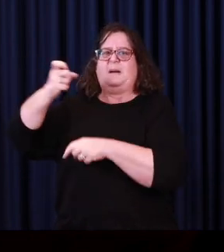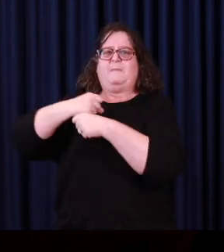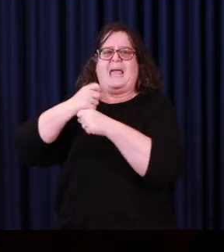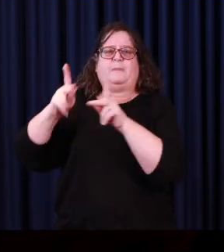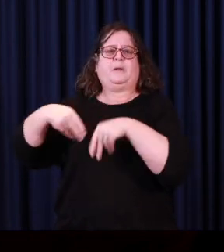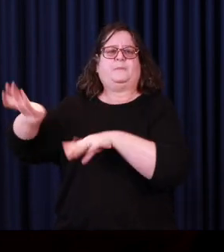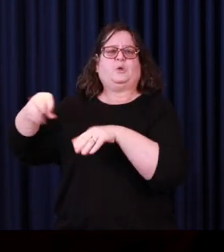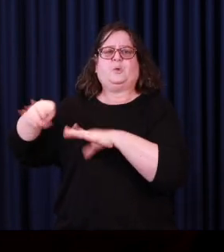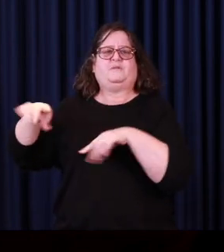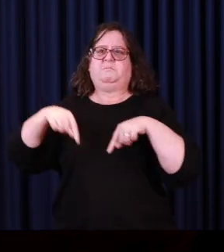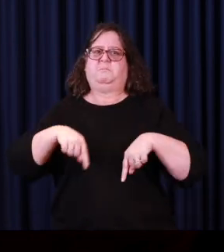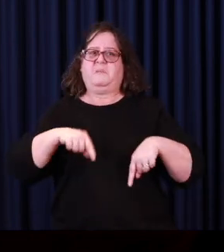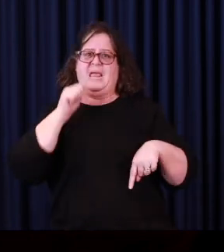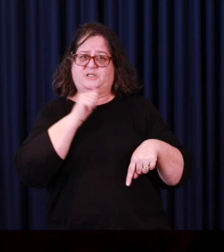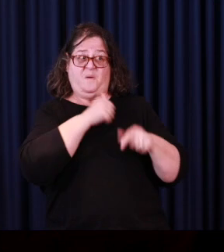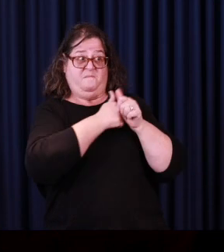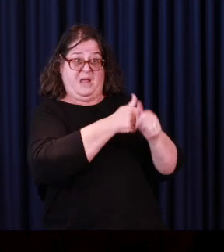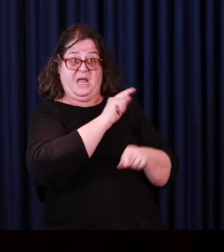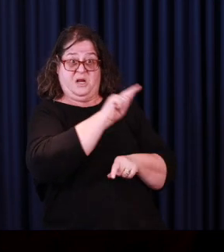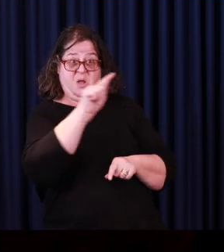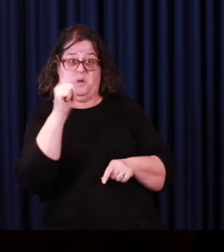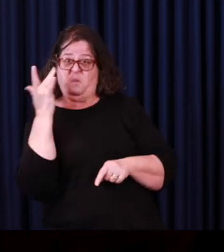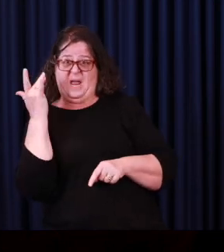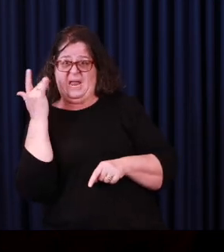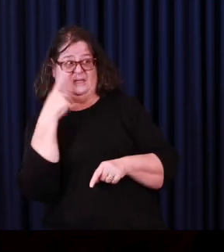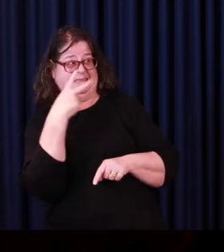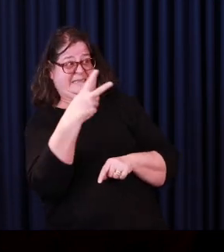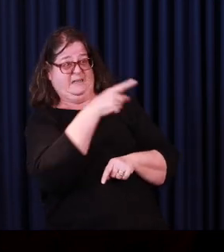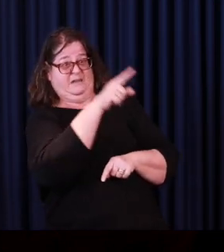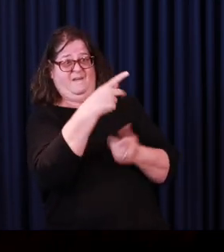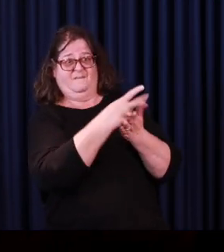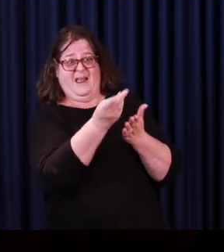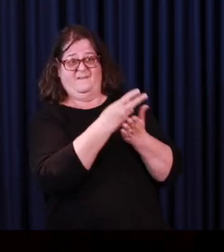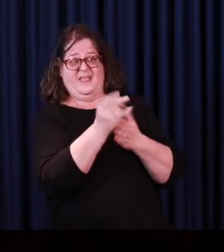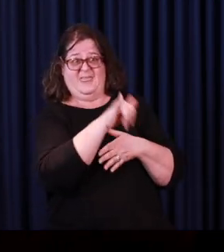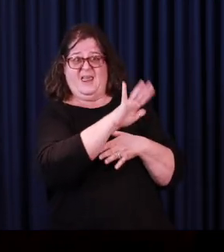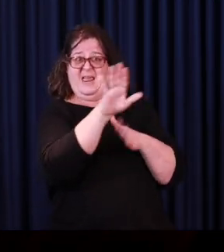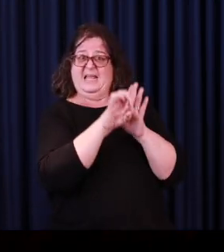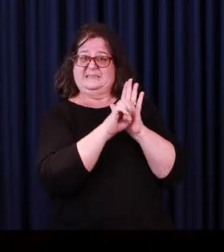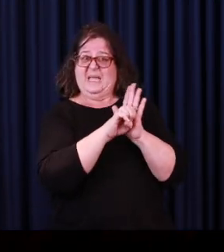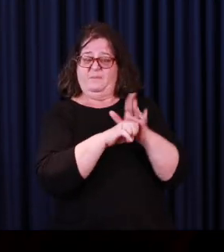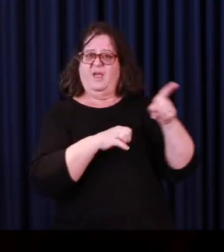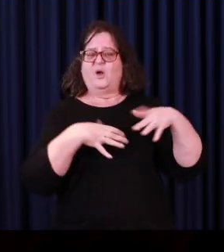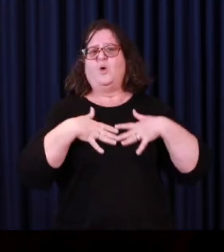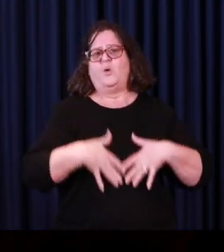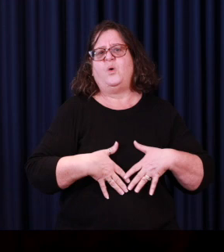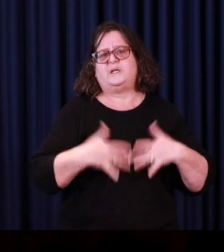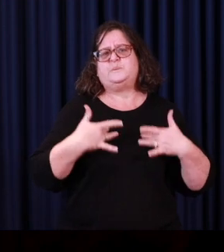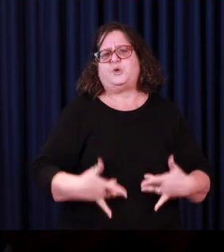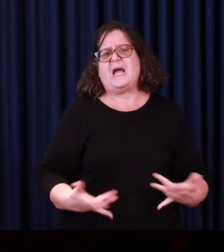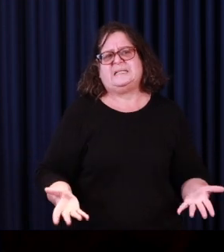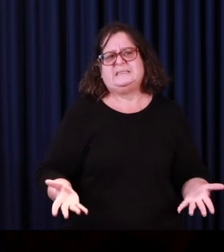ever want to follow their failed and depressing example? So I propose in this